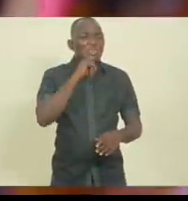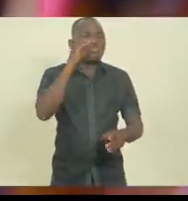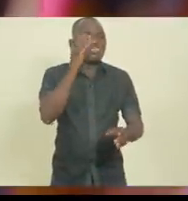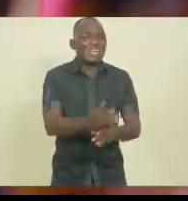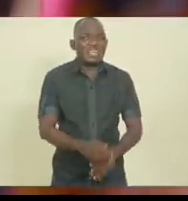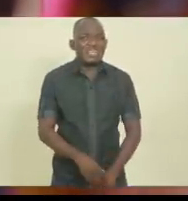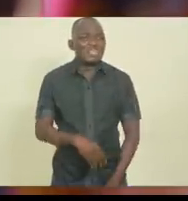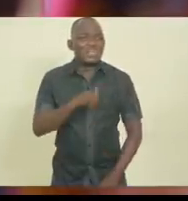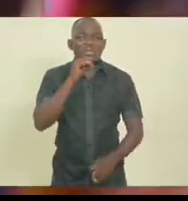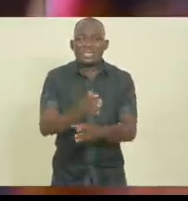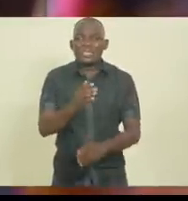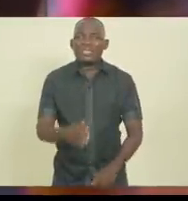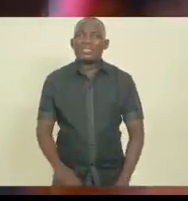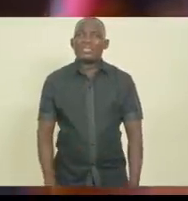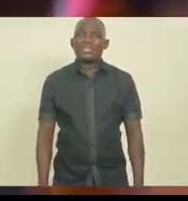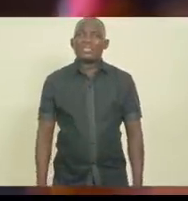you said to me.